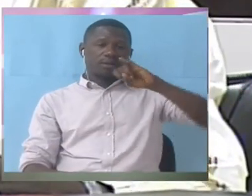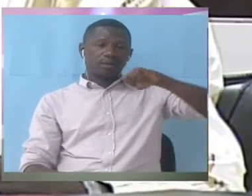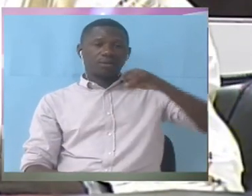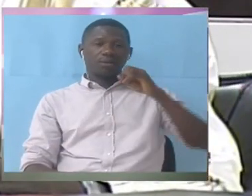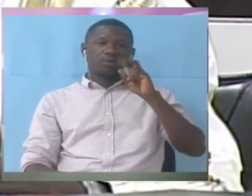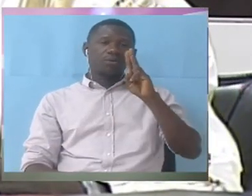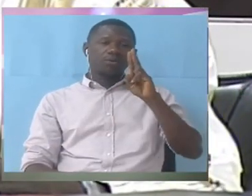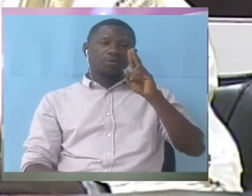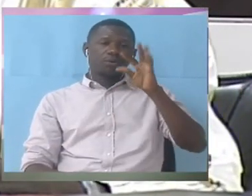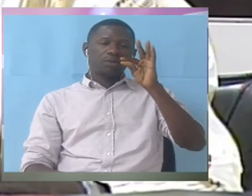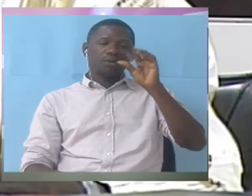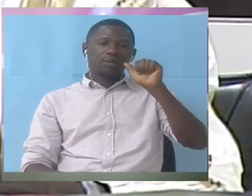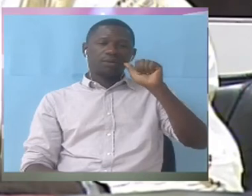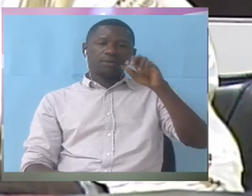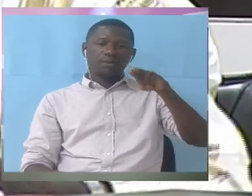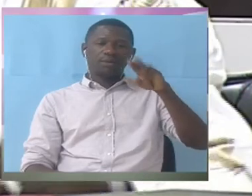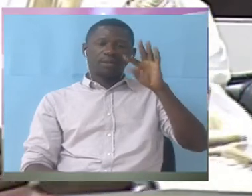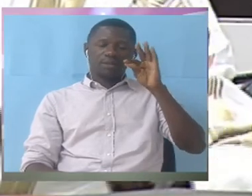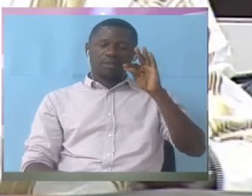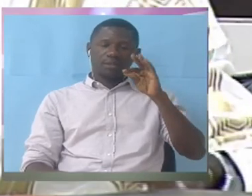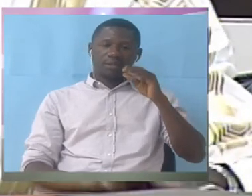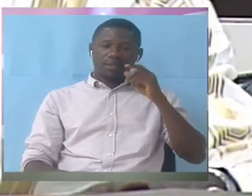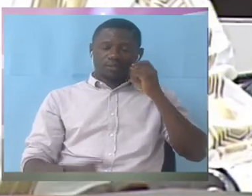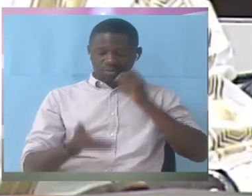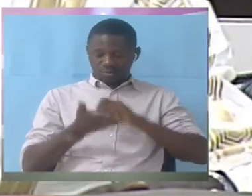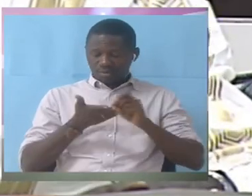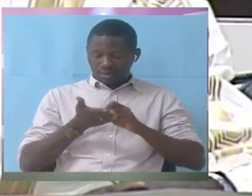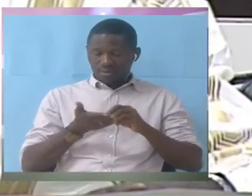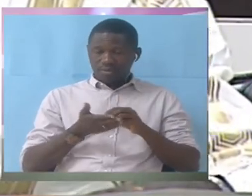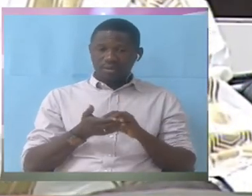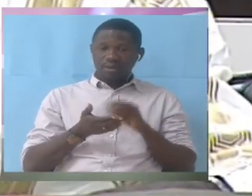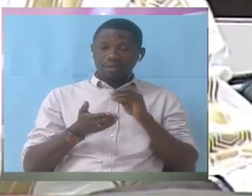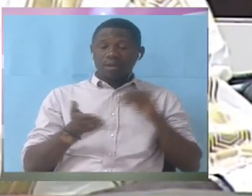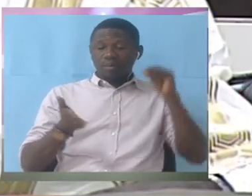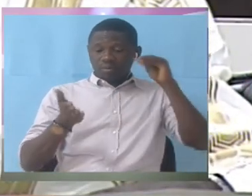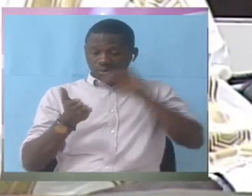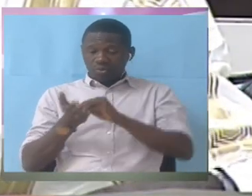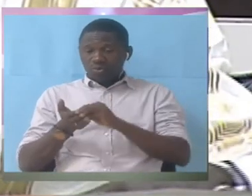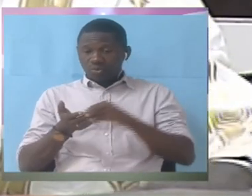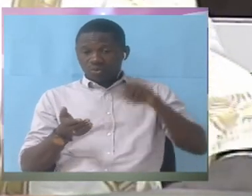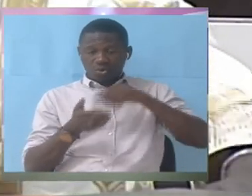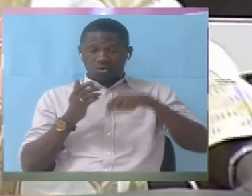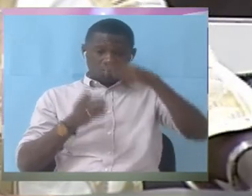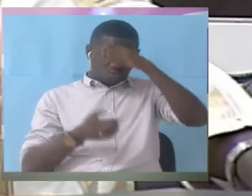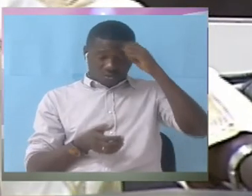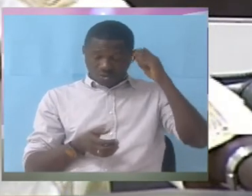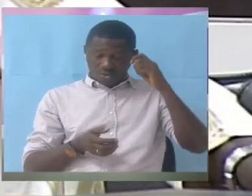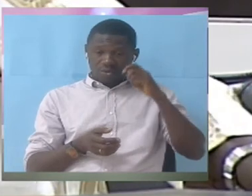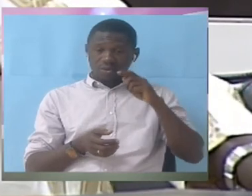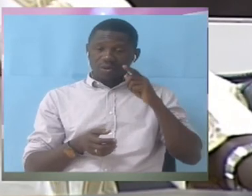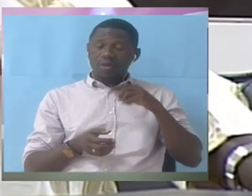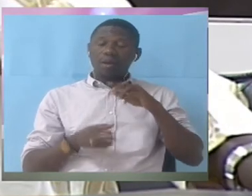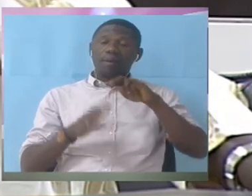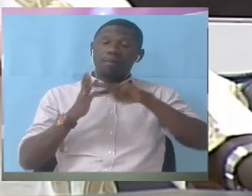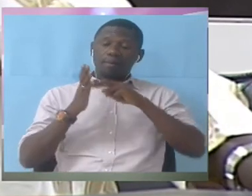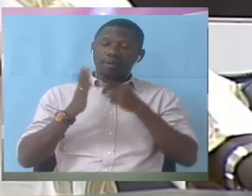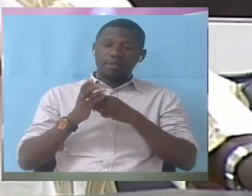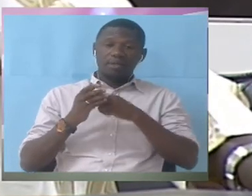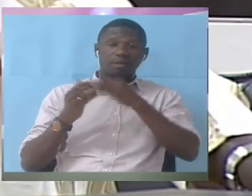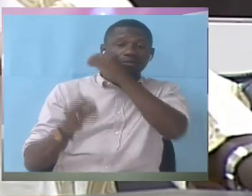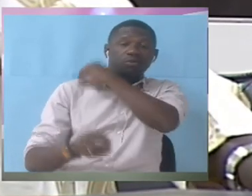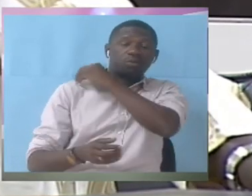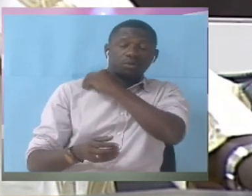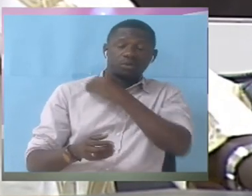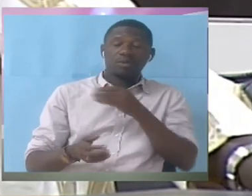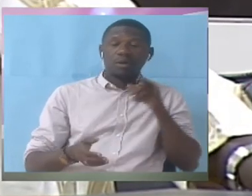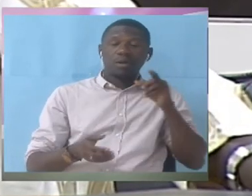everybody obeys it. Program bi dan deme, so if he puts you on extra duty, the commander has put you on extra duty. Adjutant